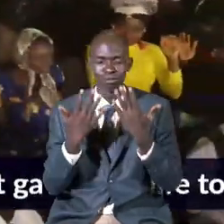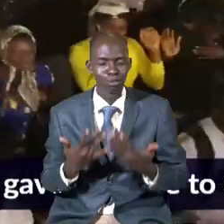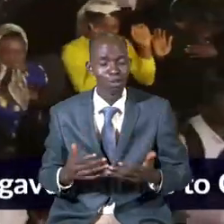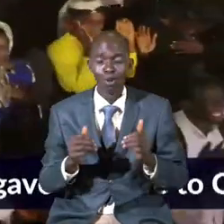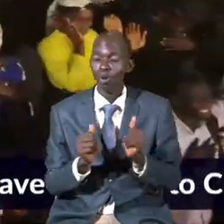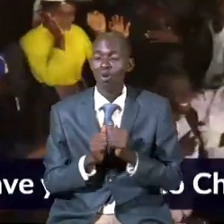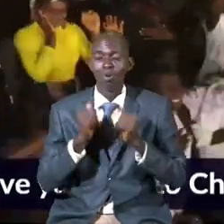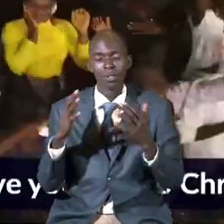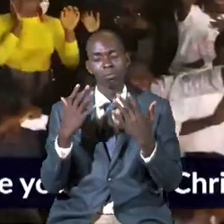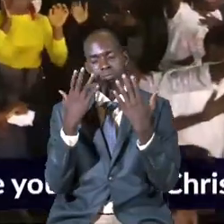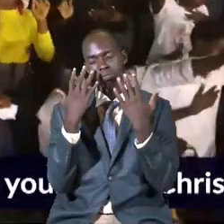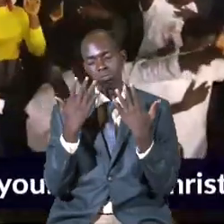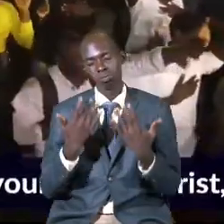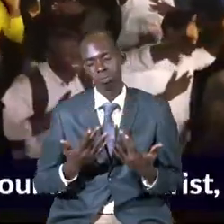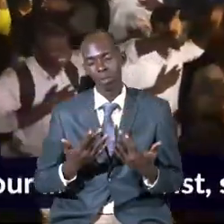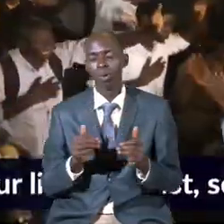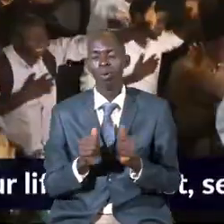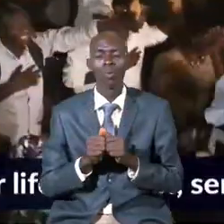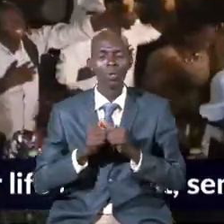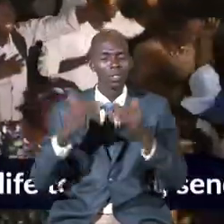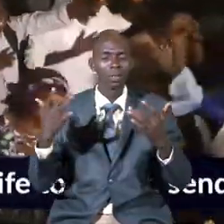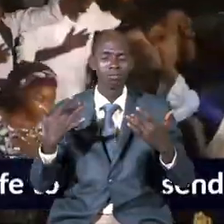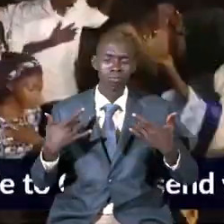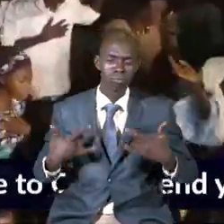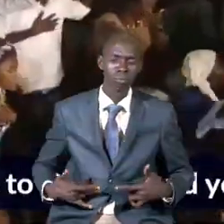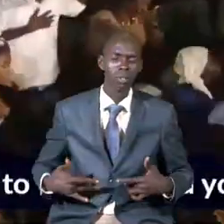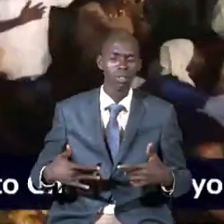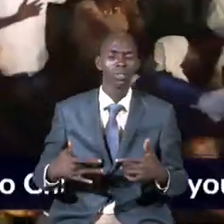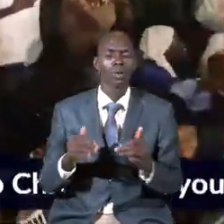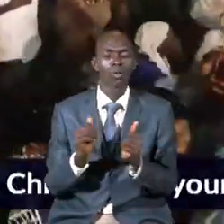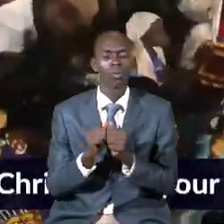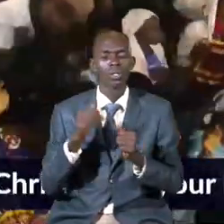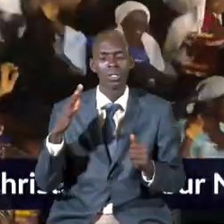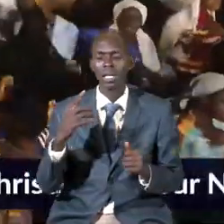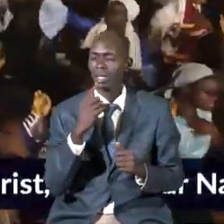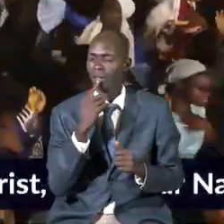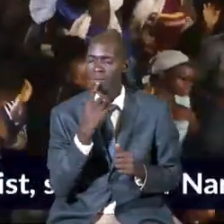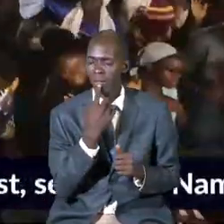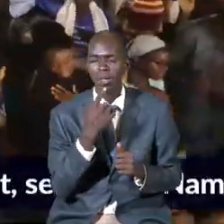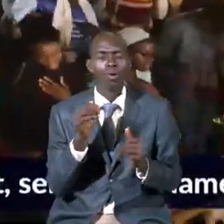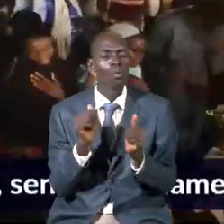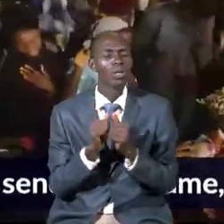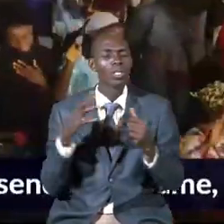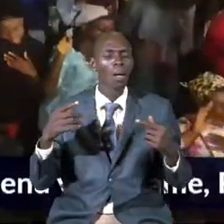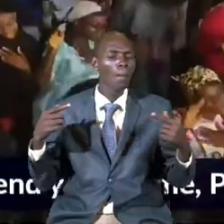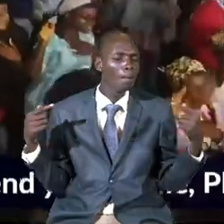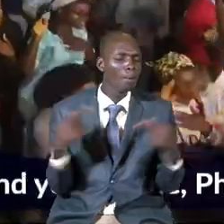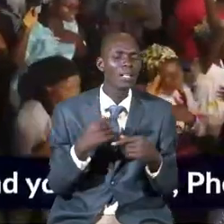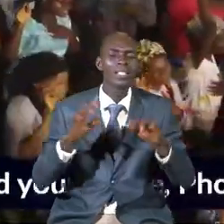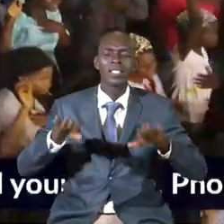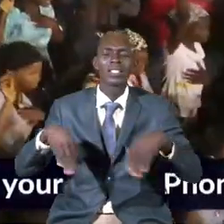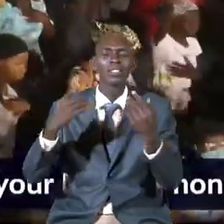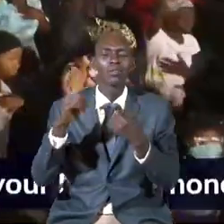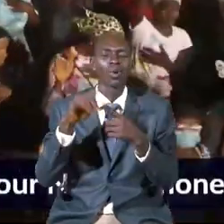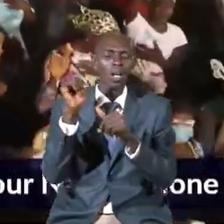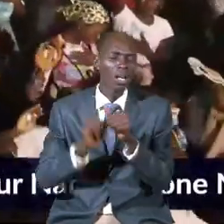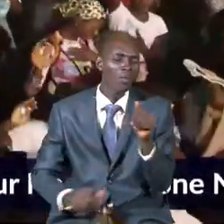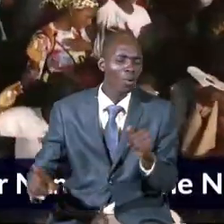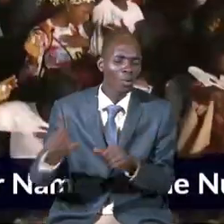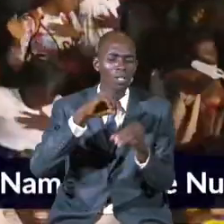sadness without regret without paying grant to everyone in